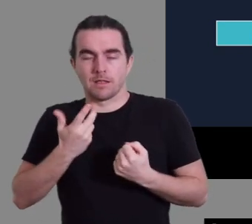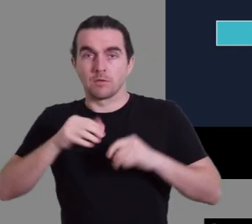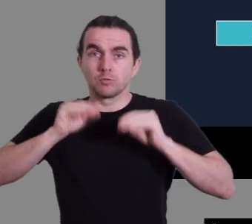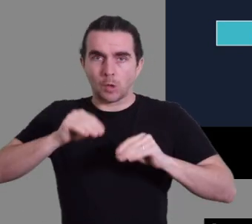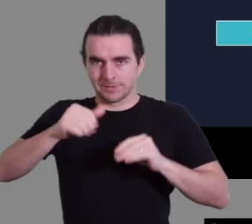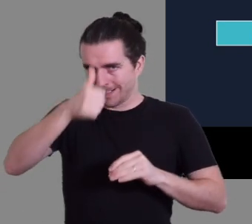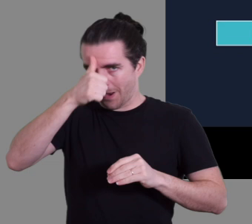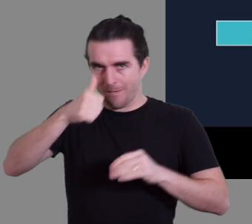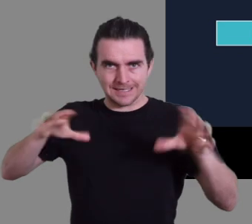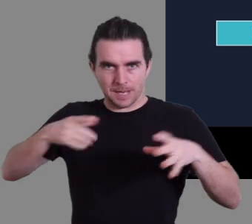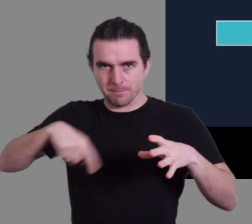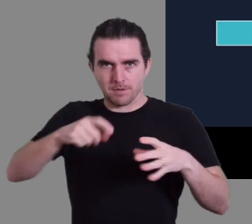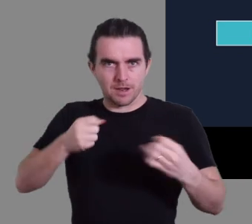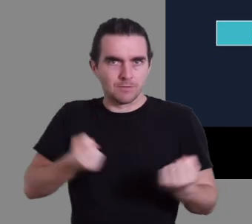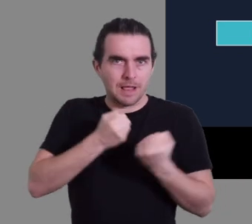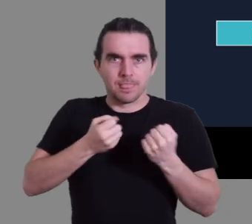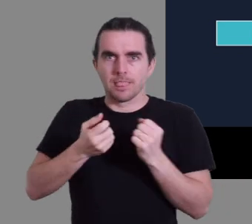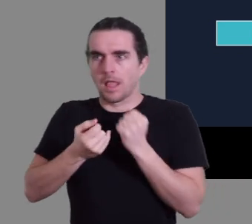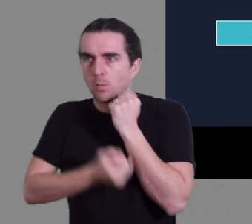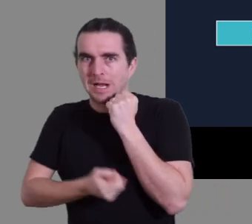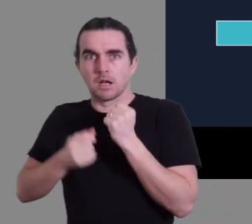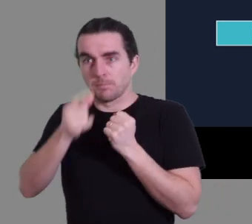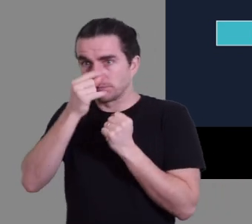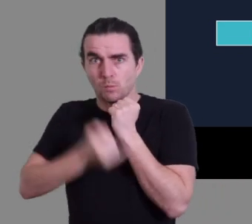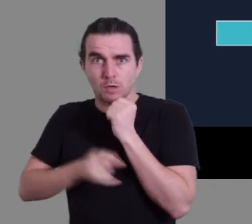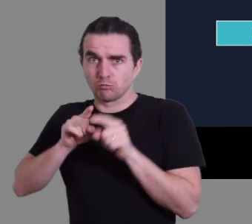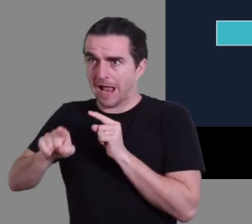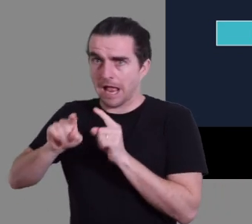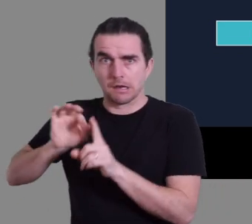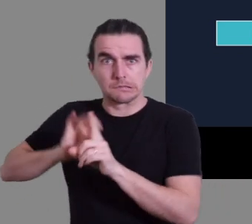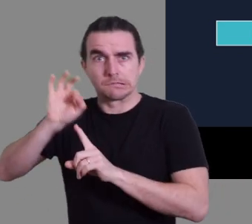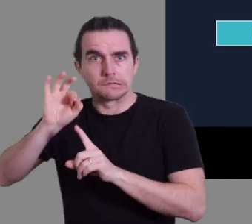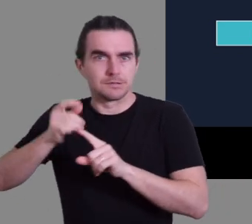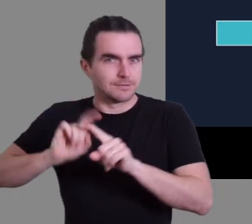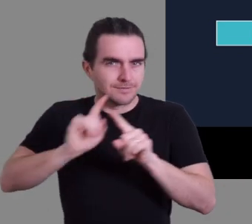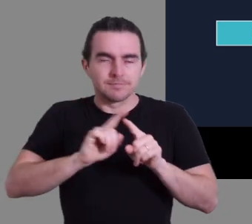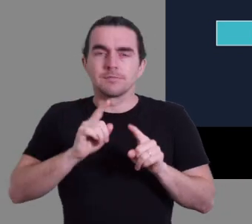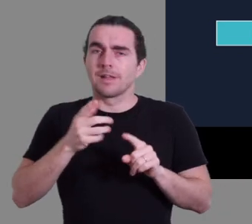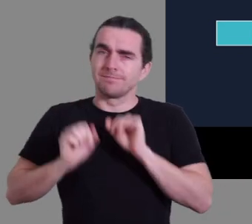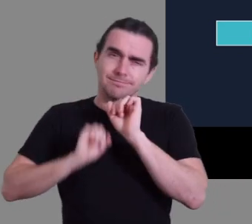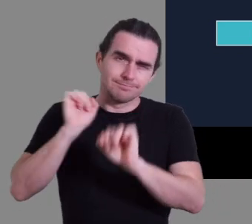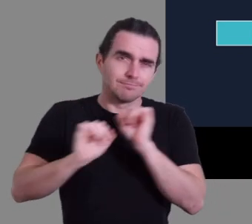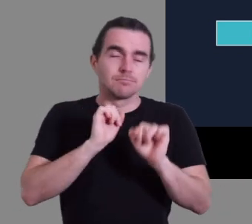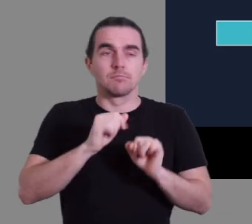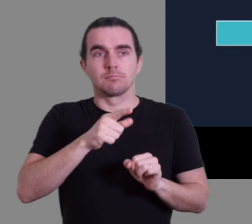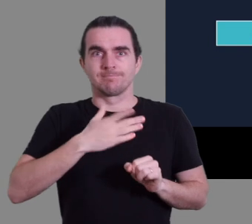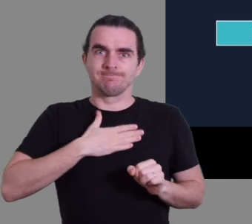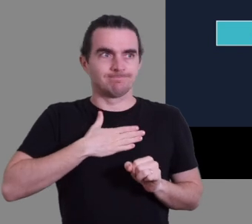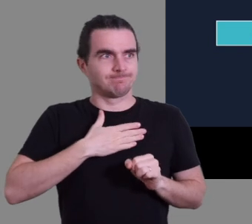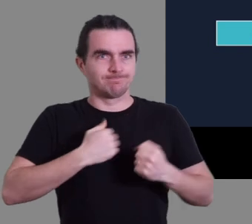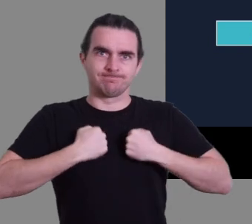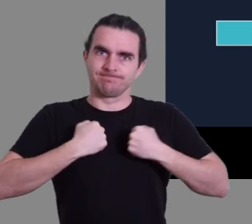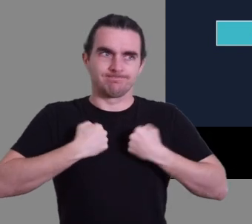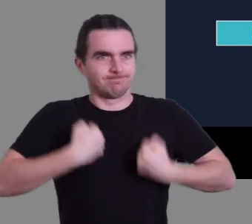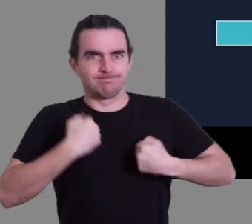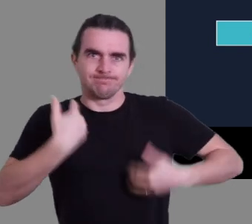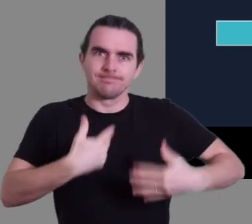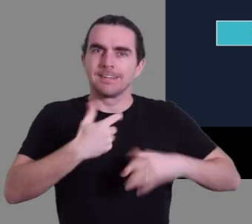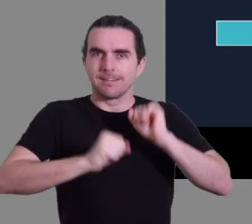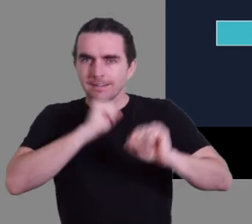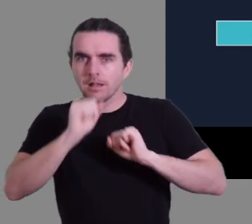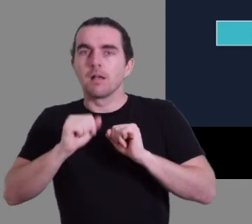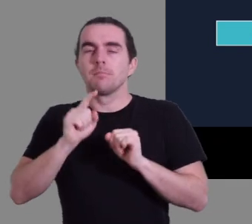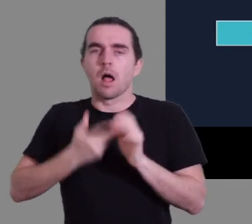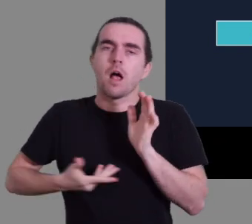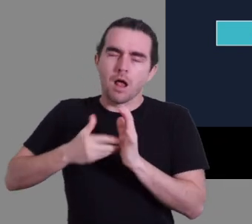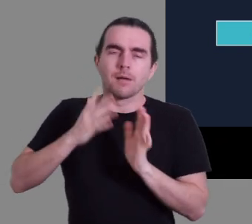the strengths of the players. Obviously, try to improve weaknesses, but everybody has a certain identity and things they're good at. And then you